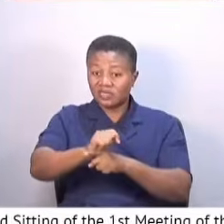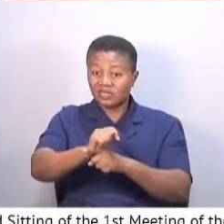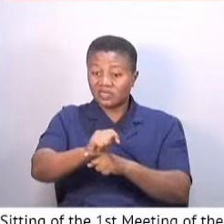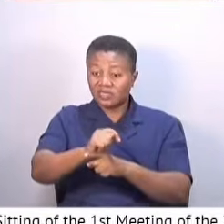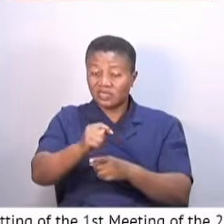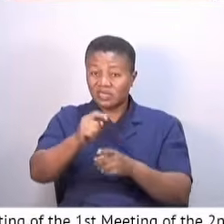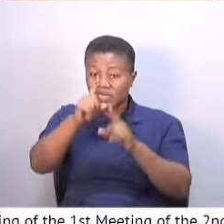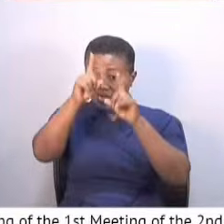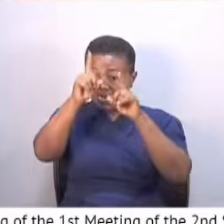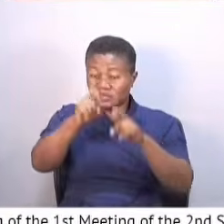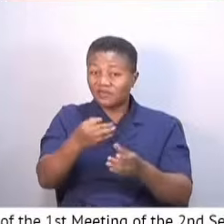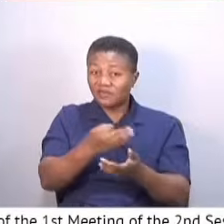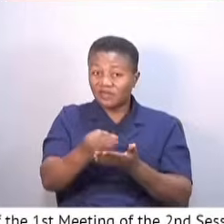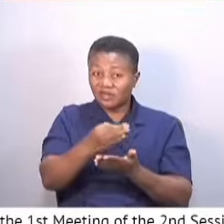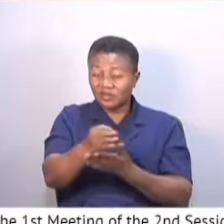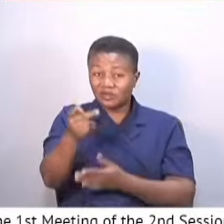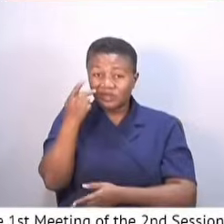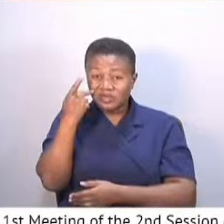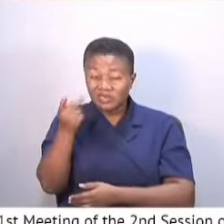5,000.